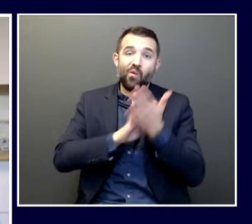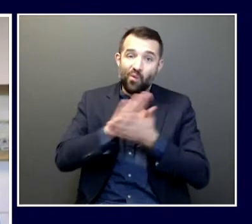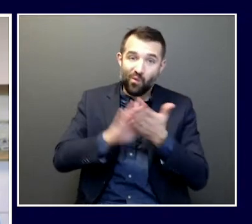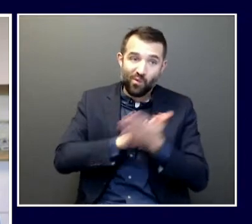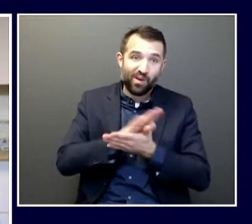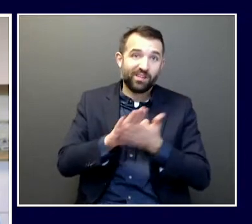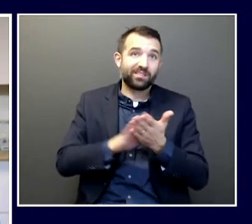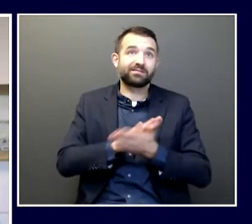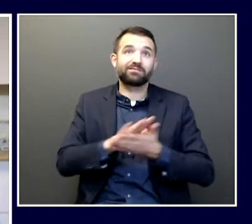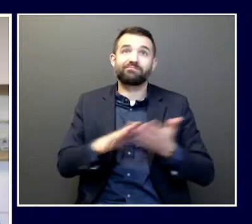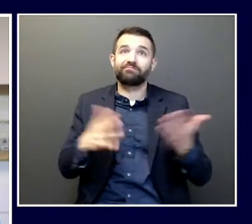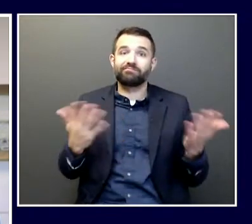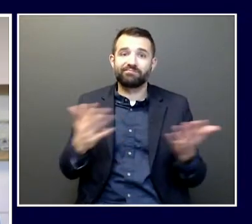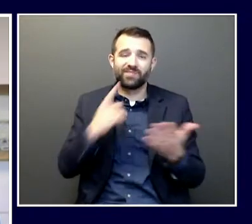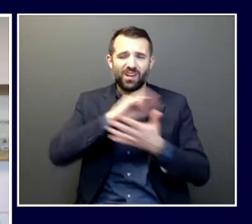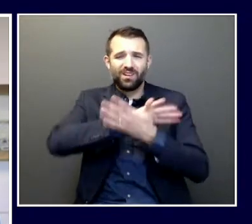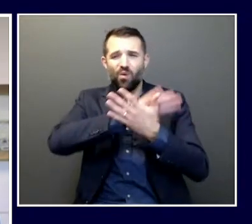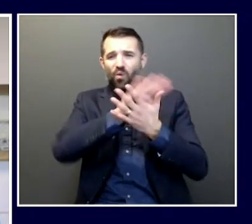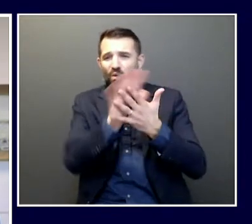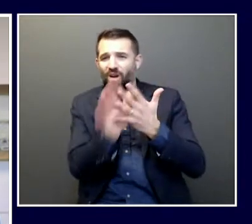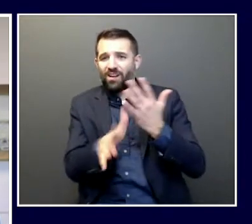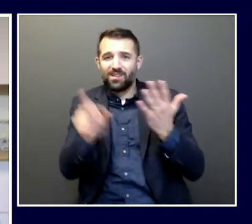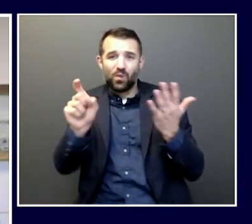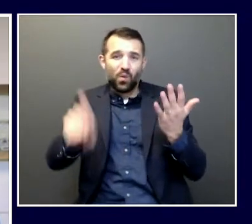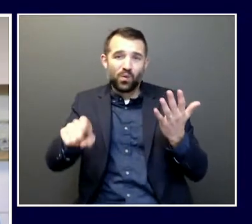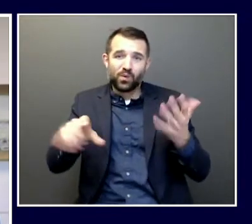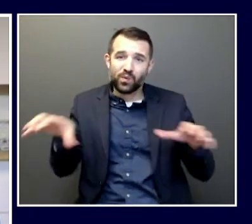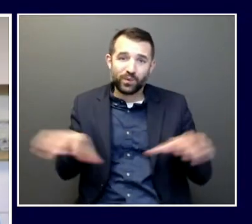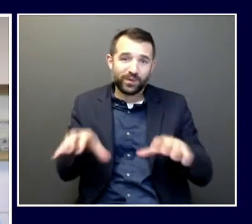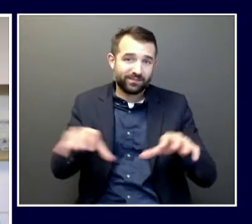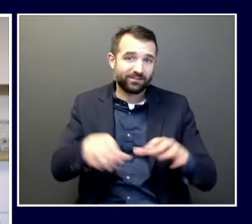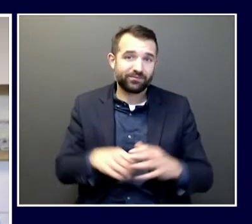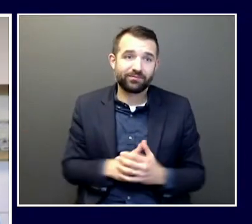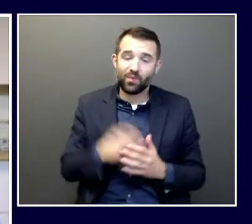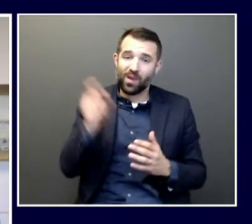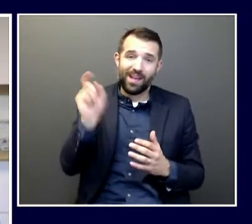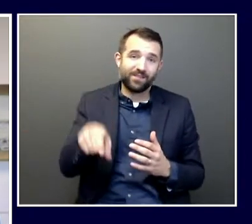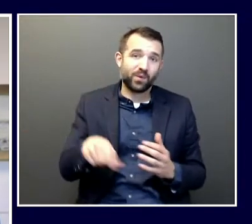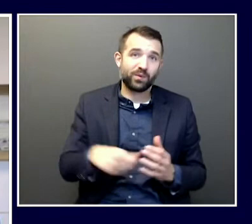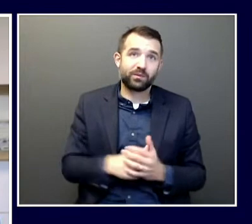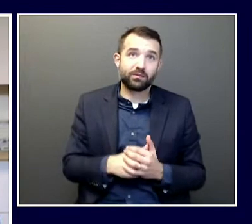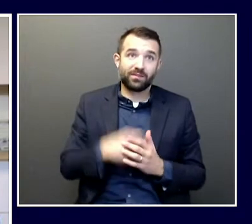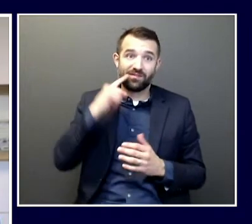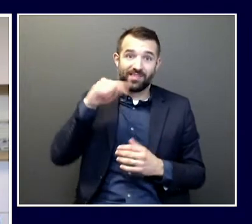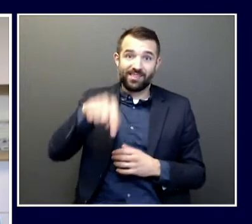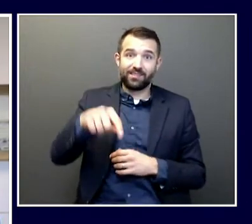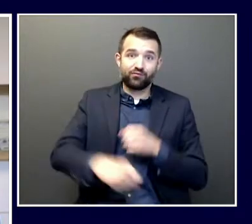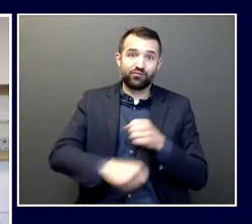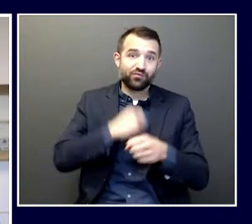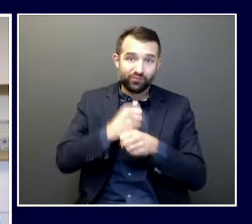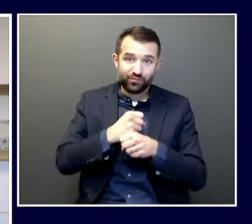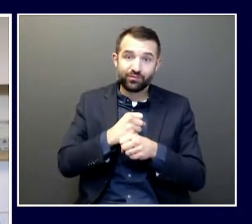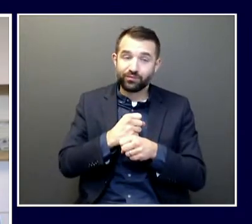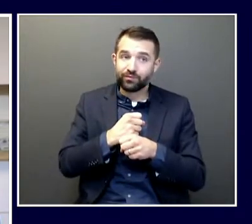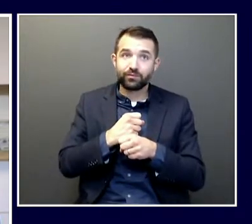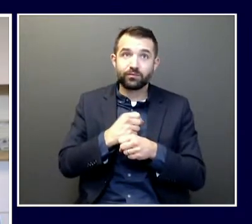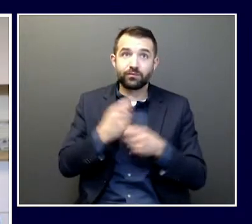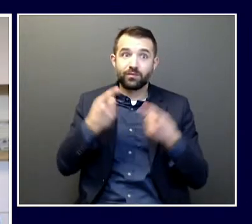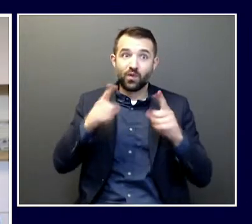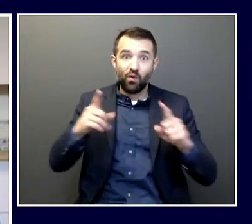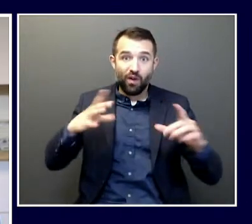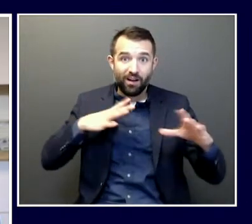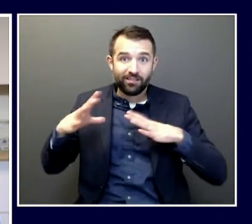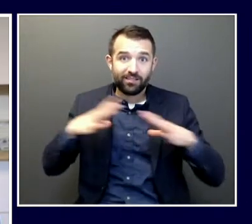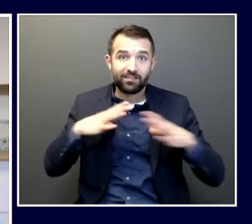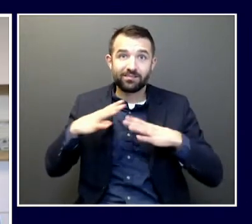they remain part of the package, especially for the duration of this year, and certainly over the holidays. Each of